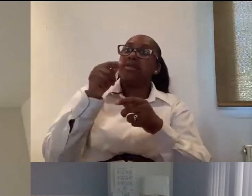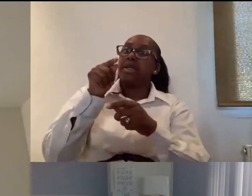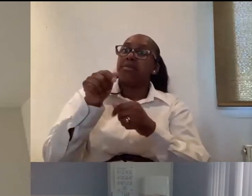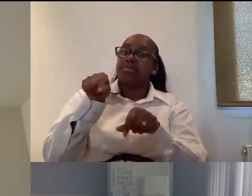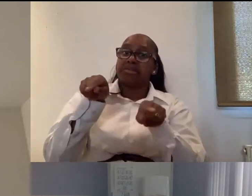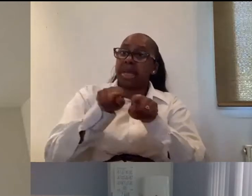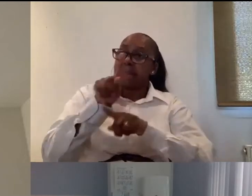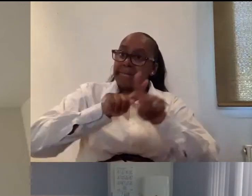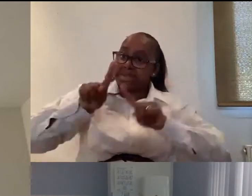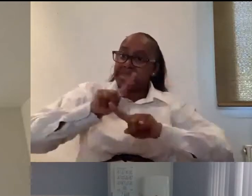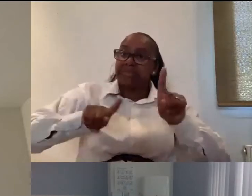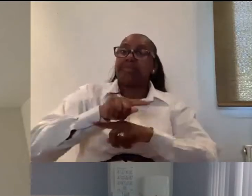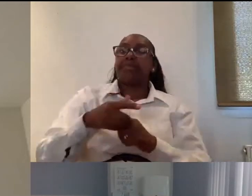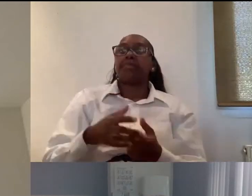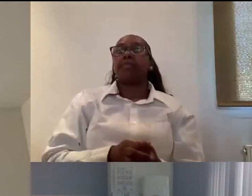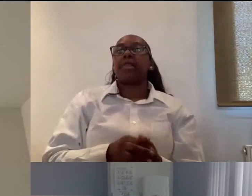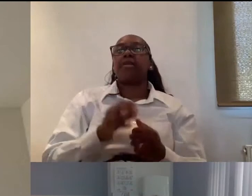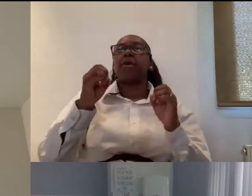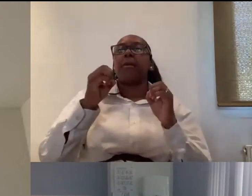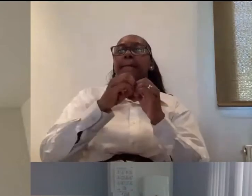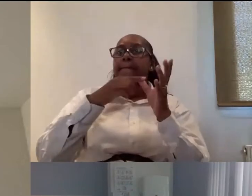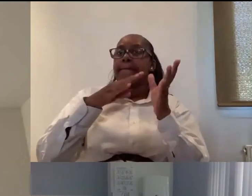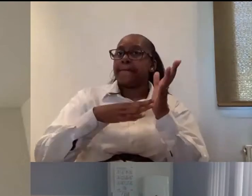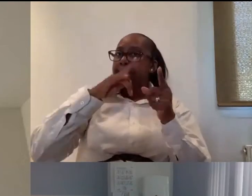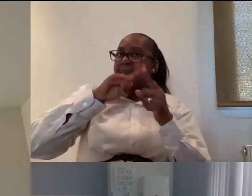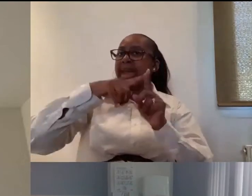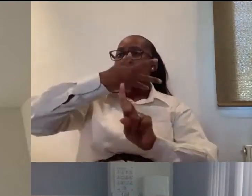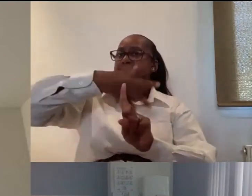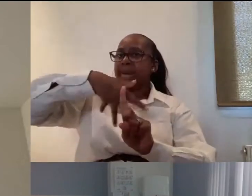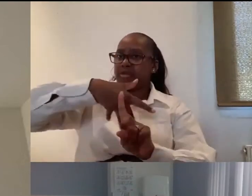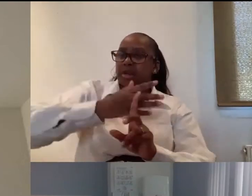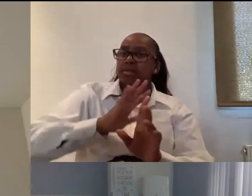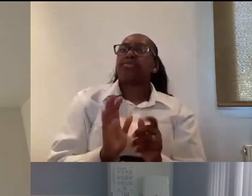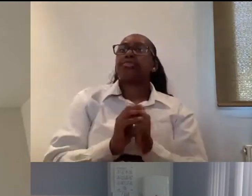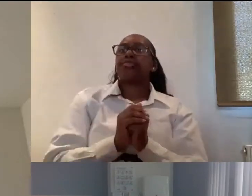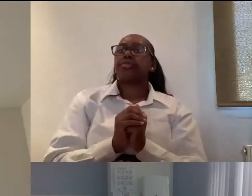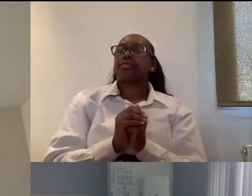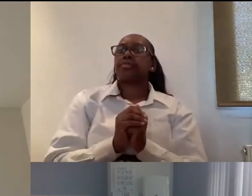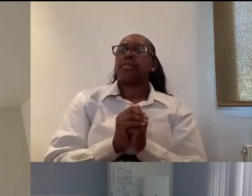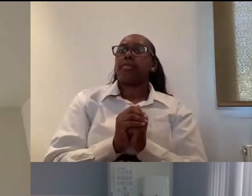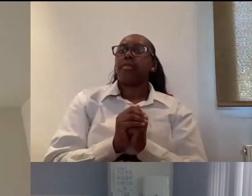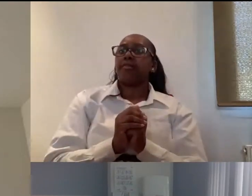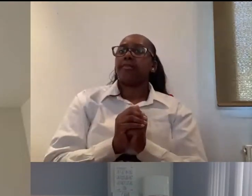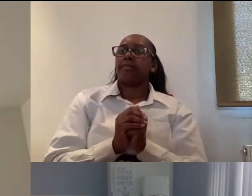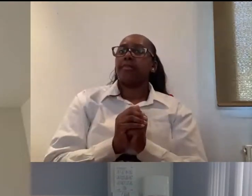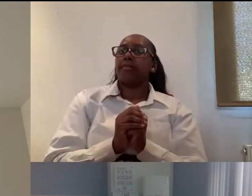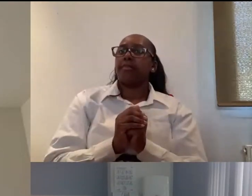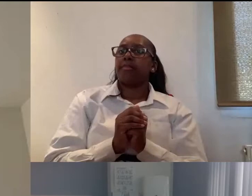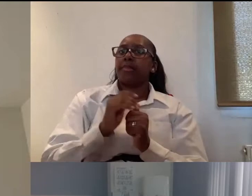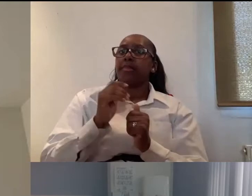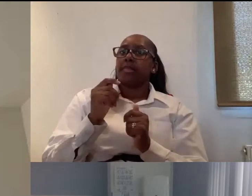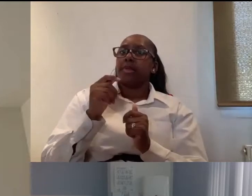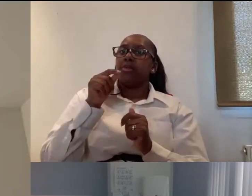webinar. From a BAME background perspective, what we know for sure is that for some reason, if you're from a